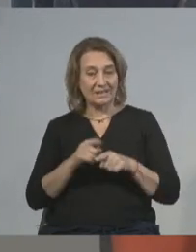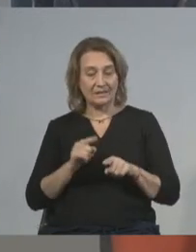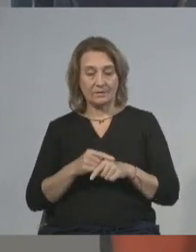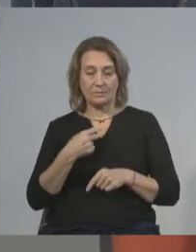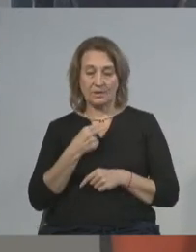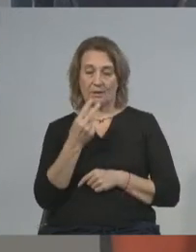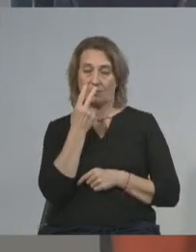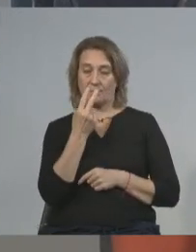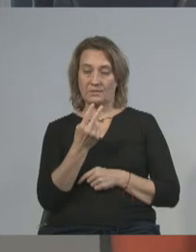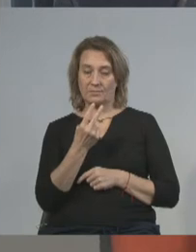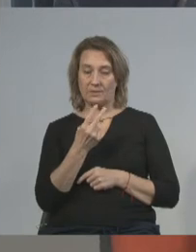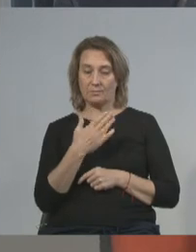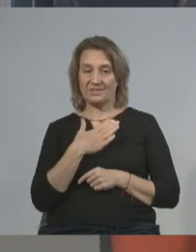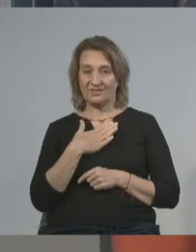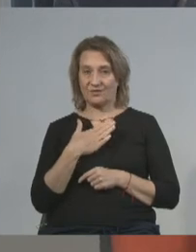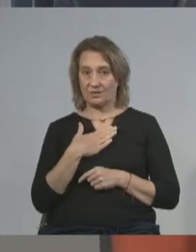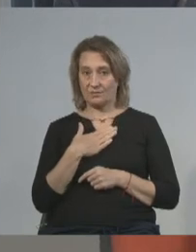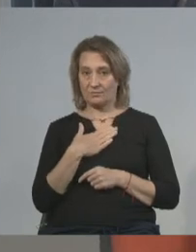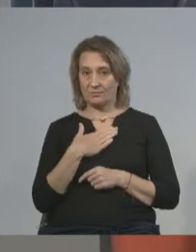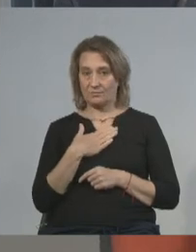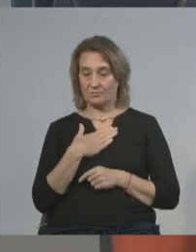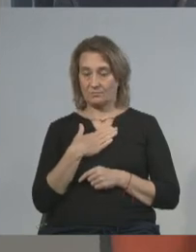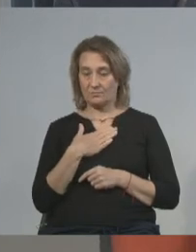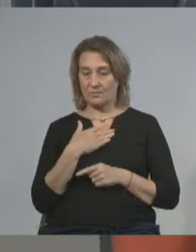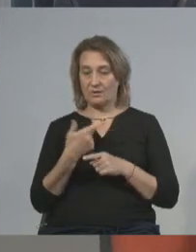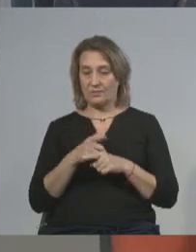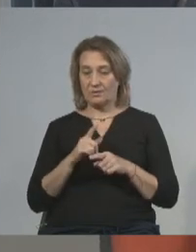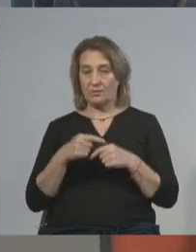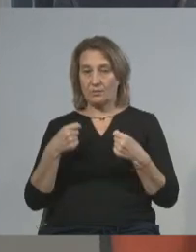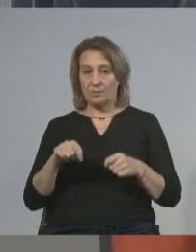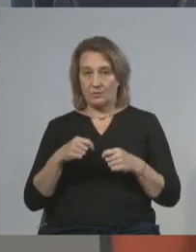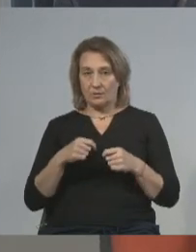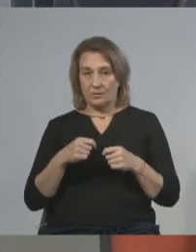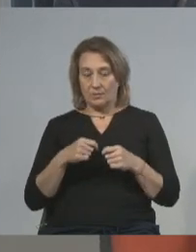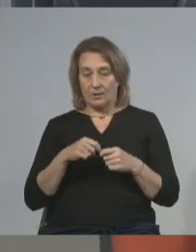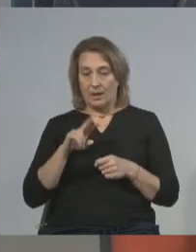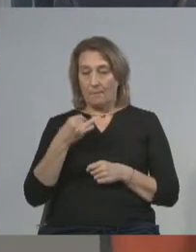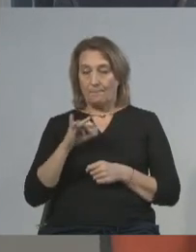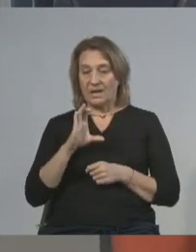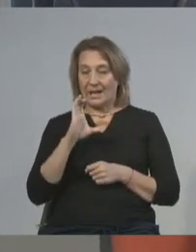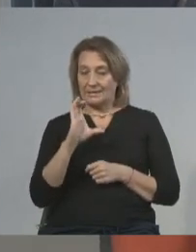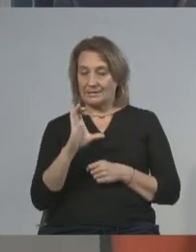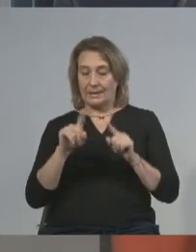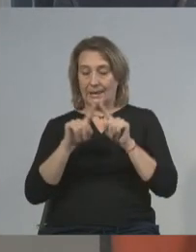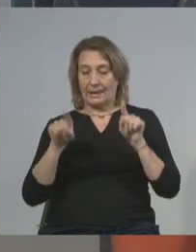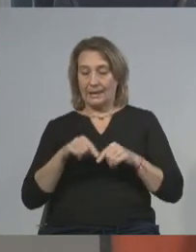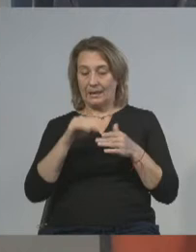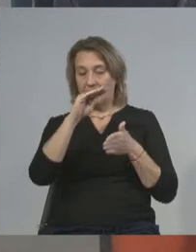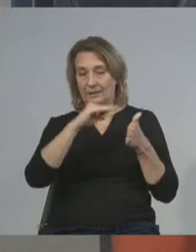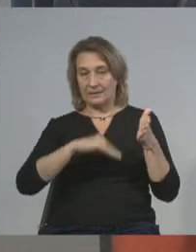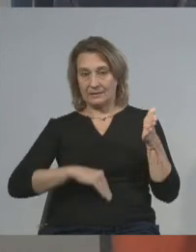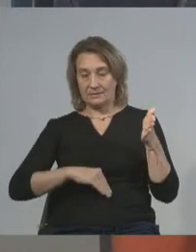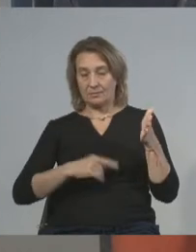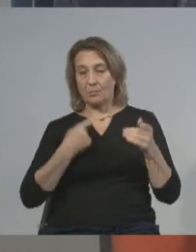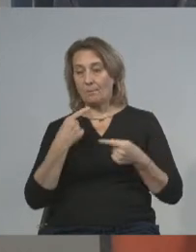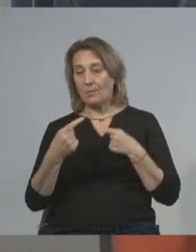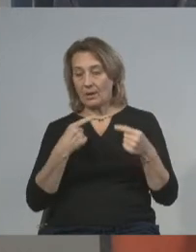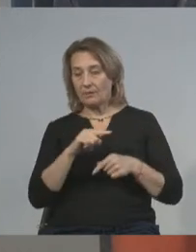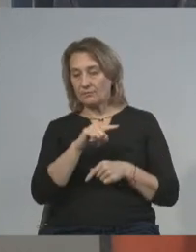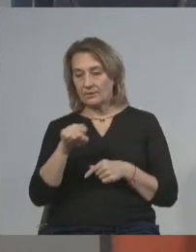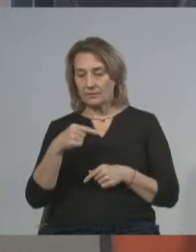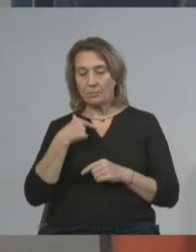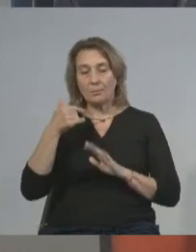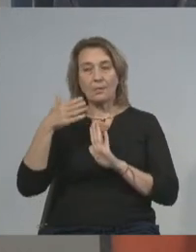who go around you and then i will also check my product list and price list